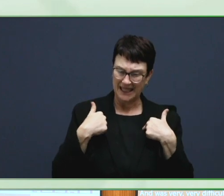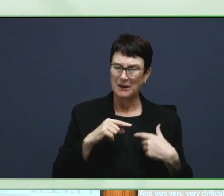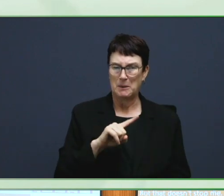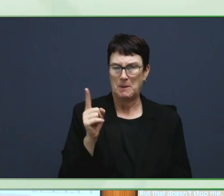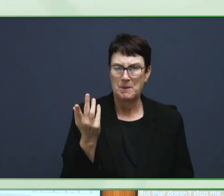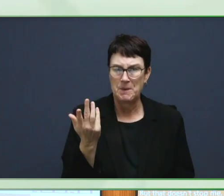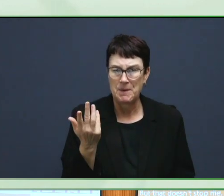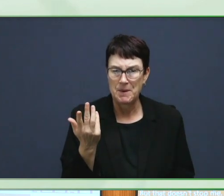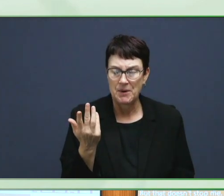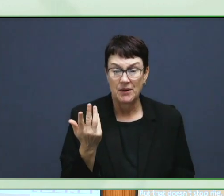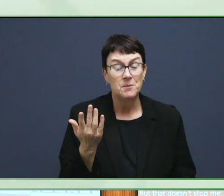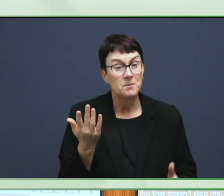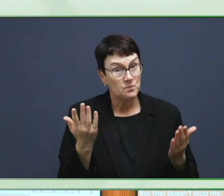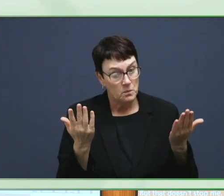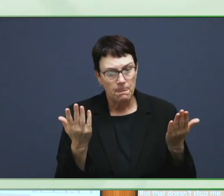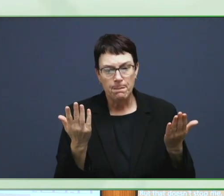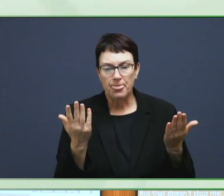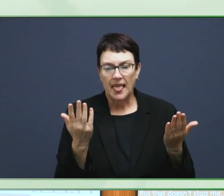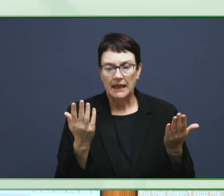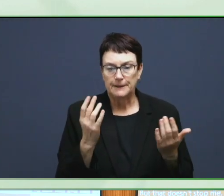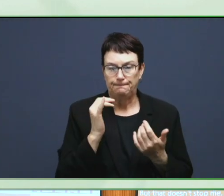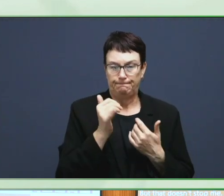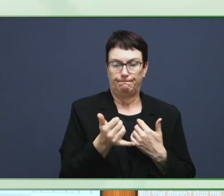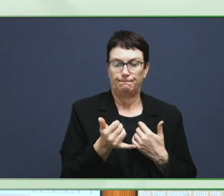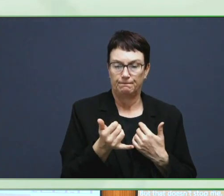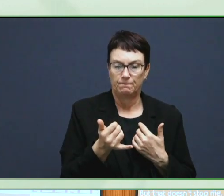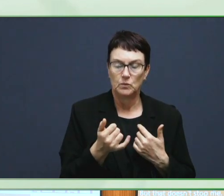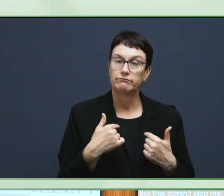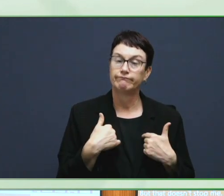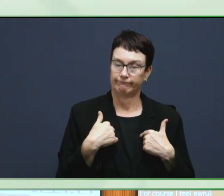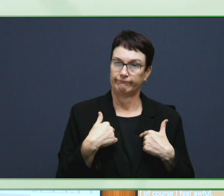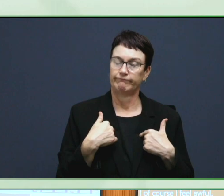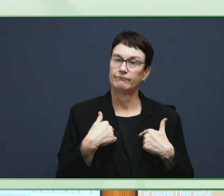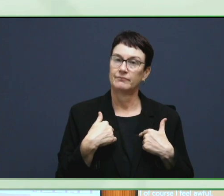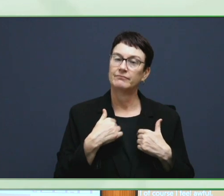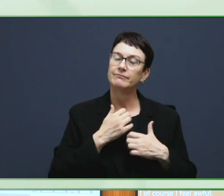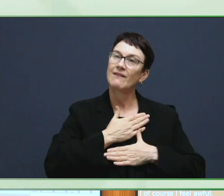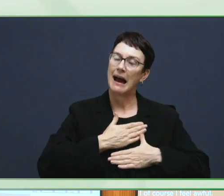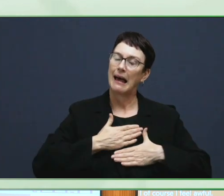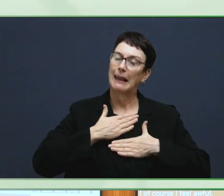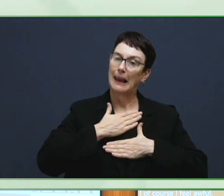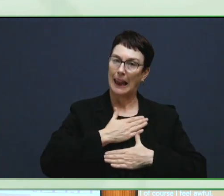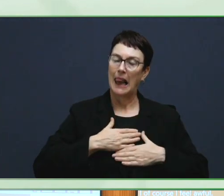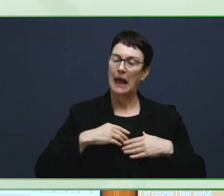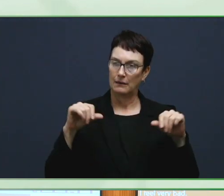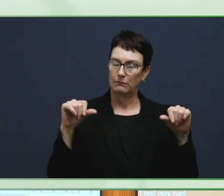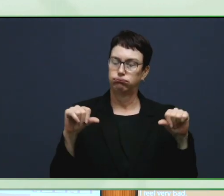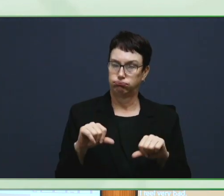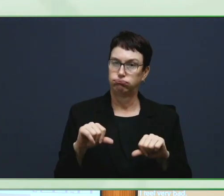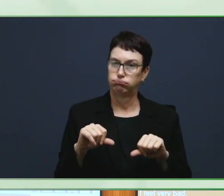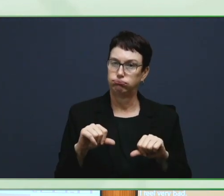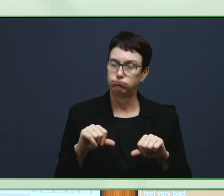Of course, I feel awful, I feel very bad, and I start looking